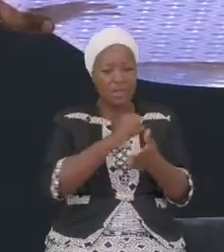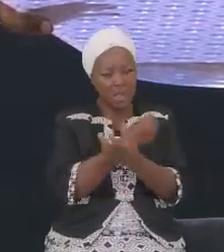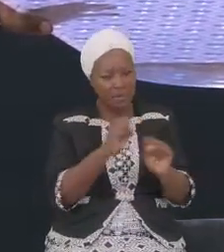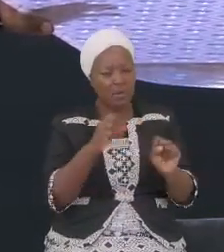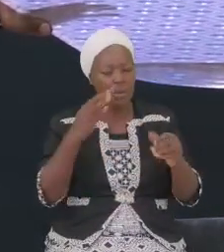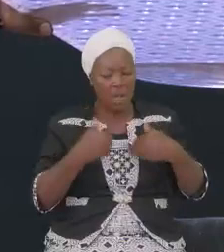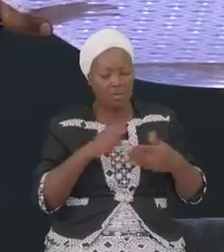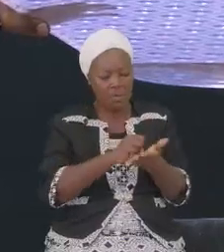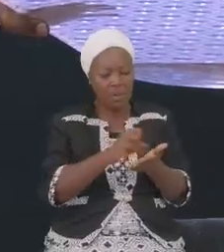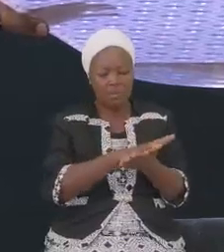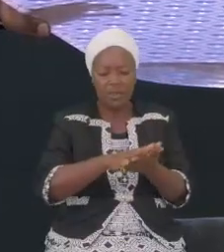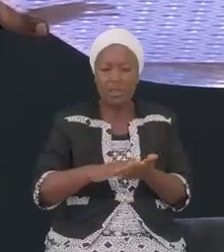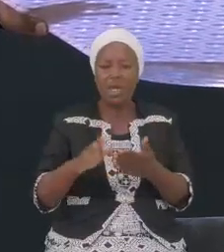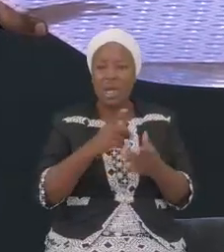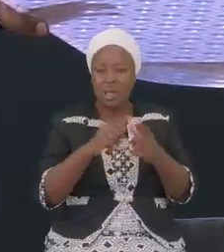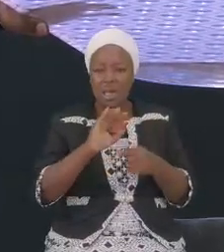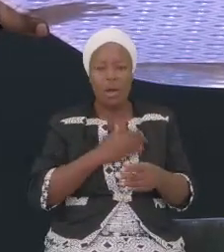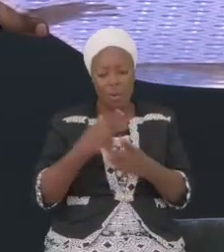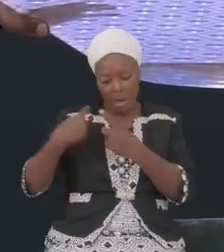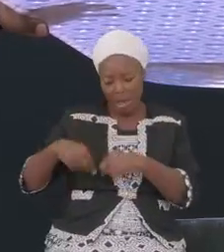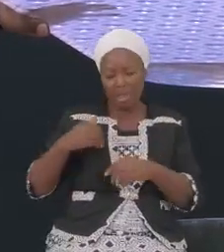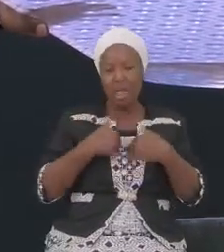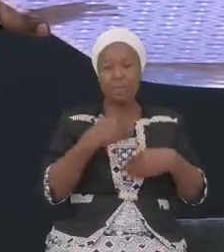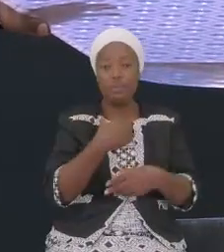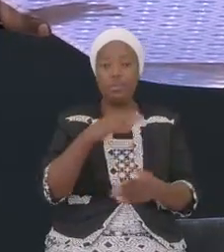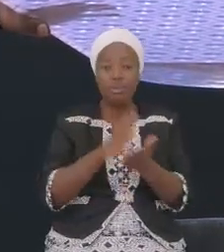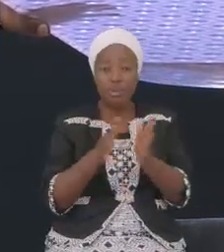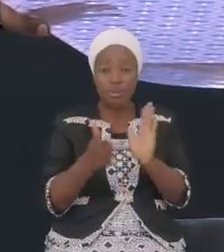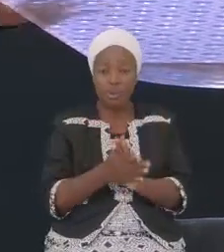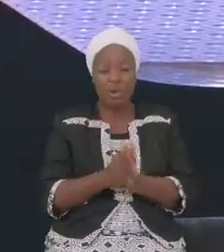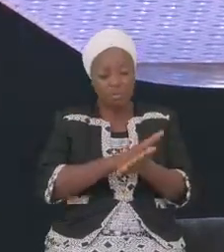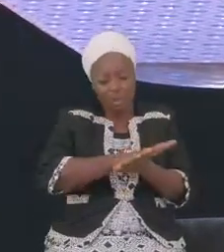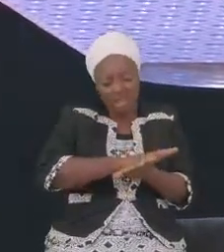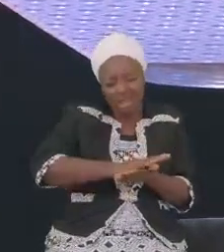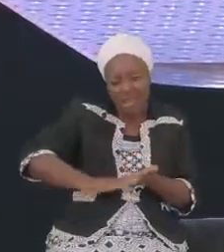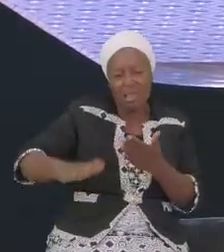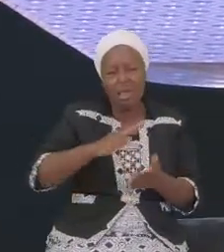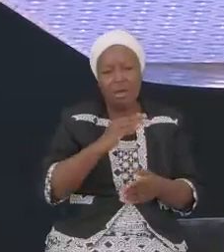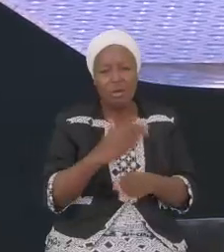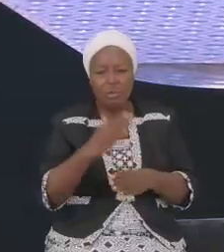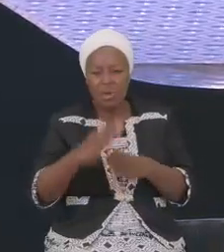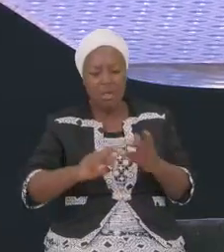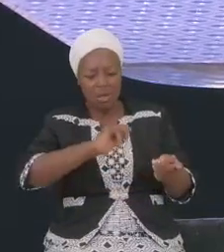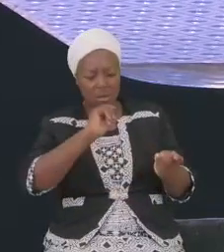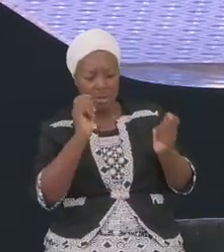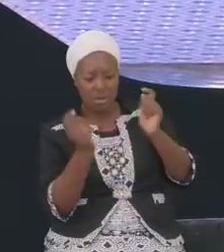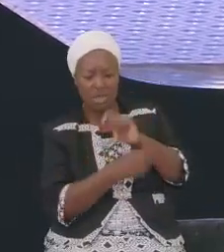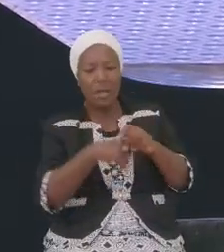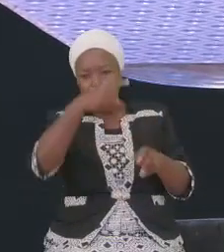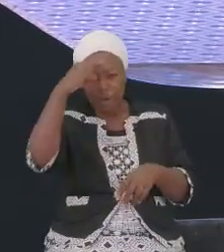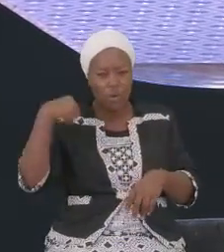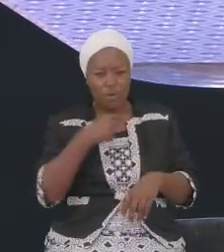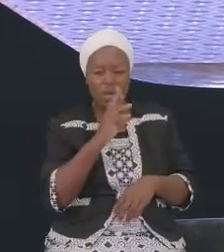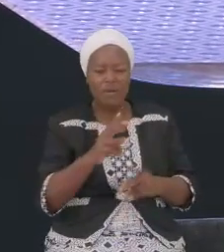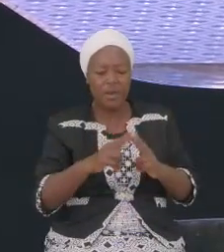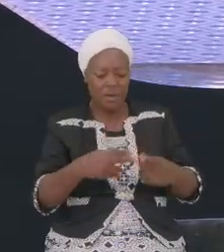have sanctification, and our heart has become renewed, has become totally changed. And because we live intimate